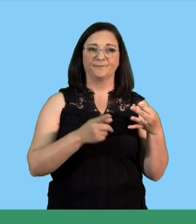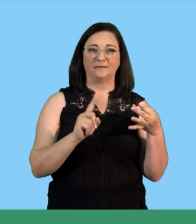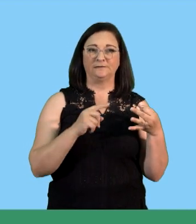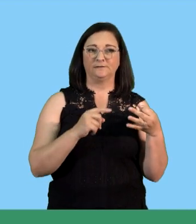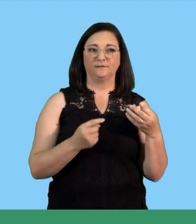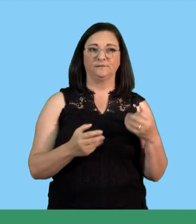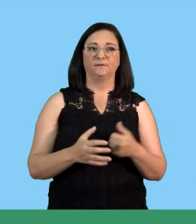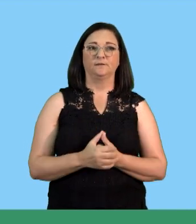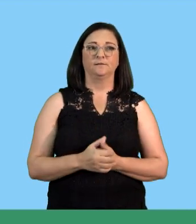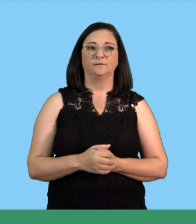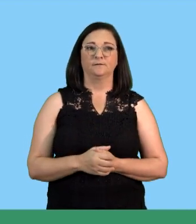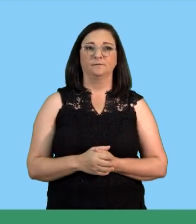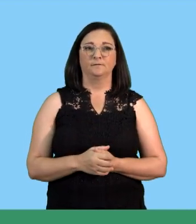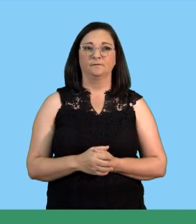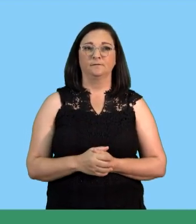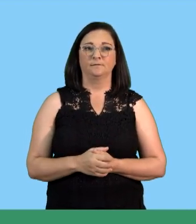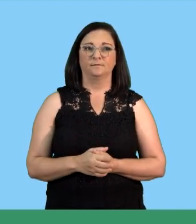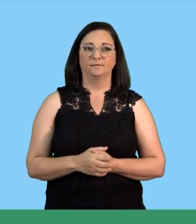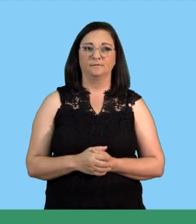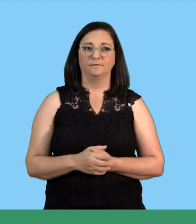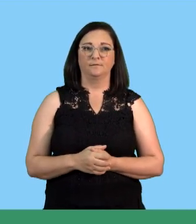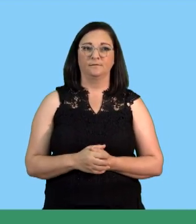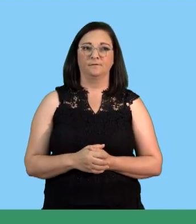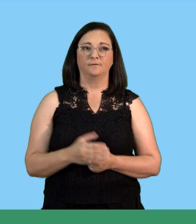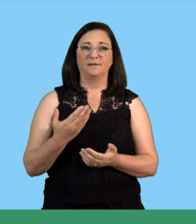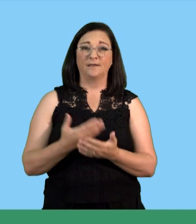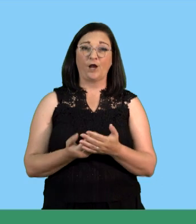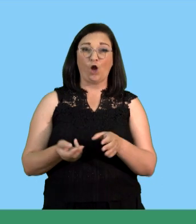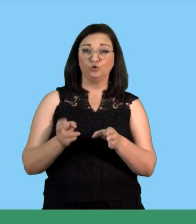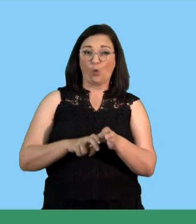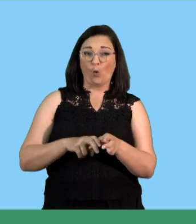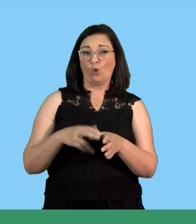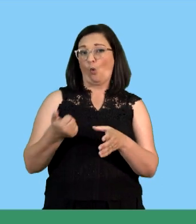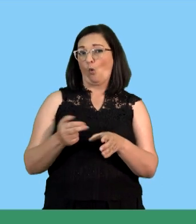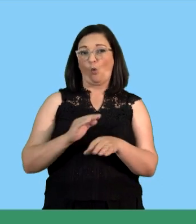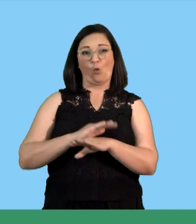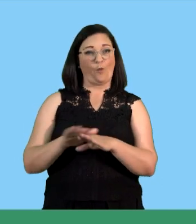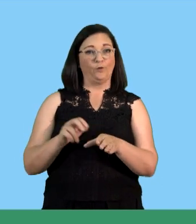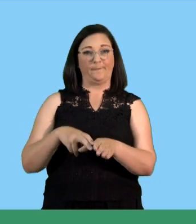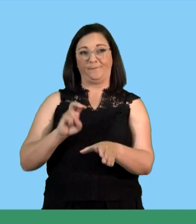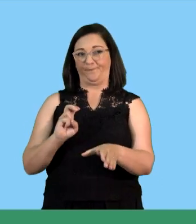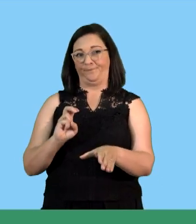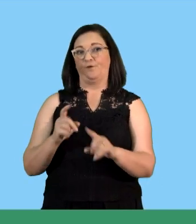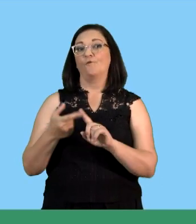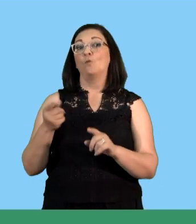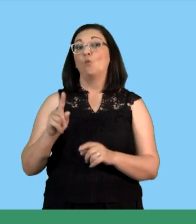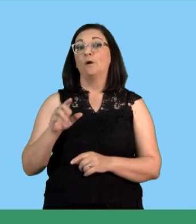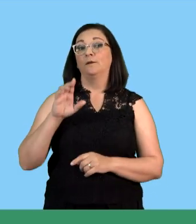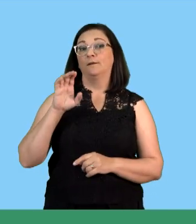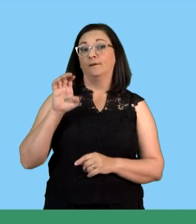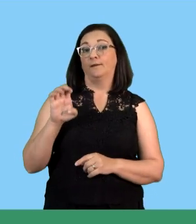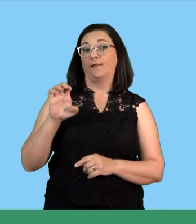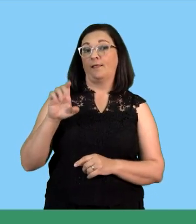John unsubscribed from direct promotional emails sent by Electro Software. So